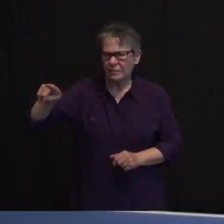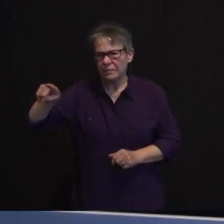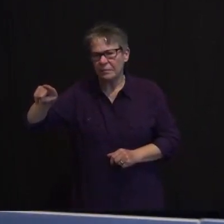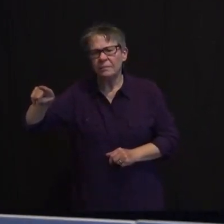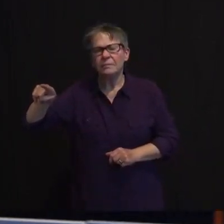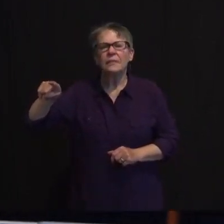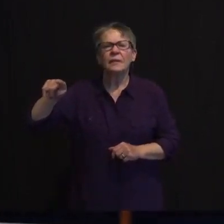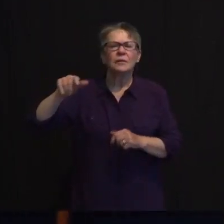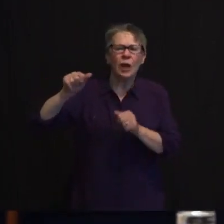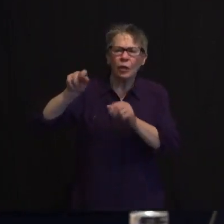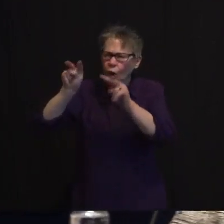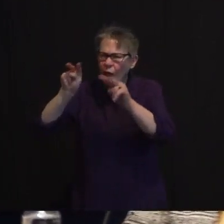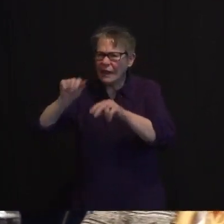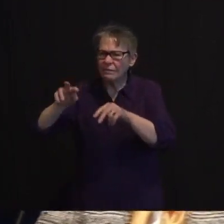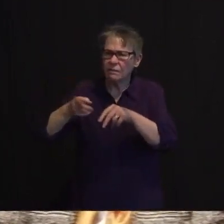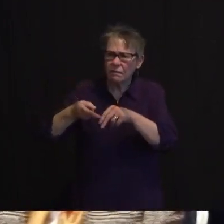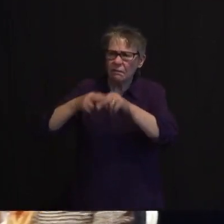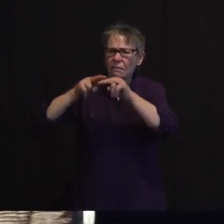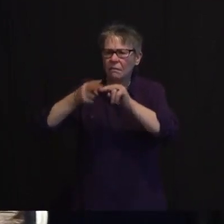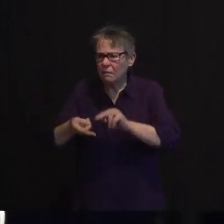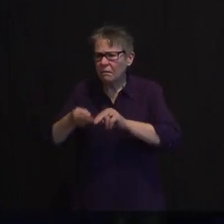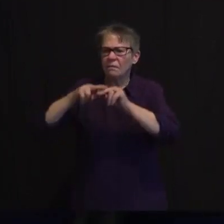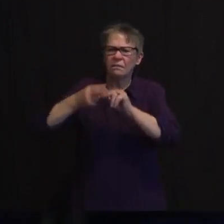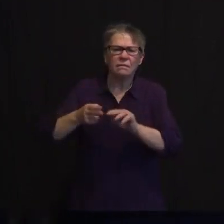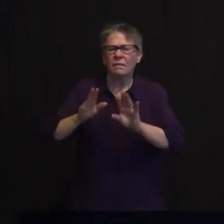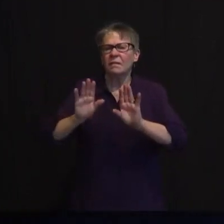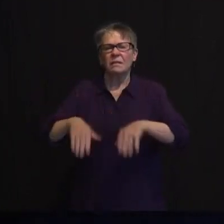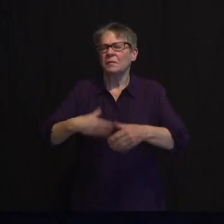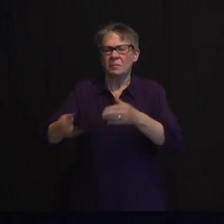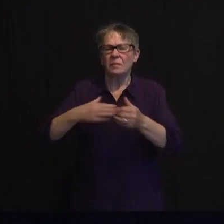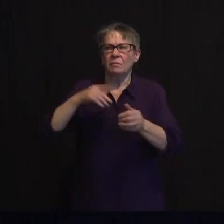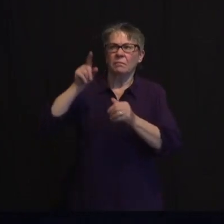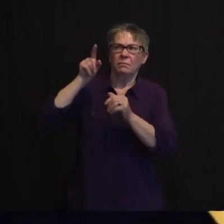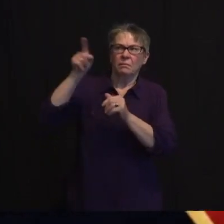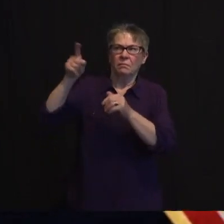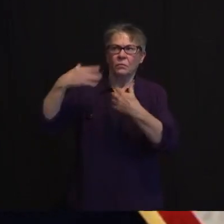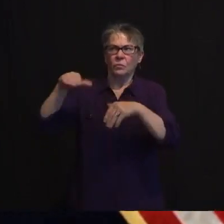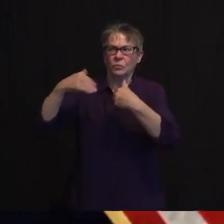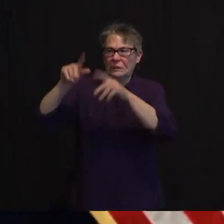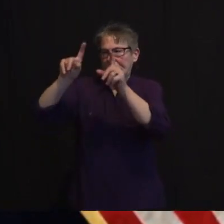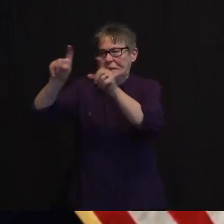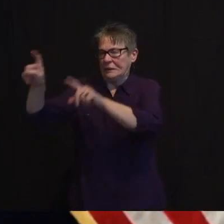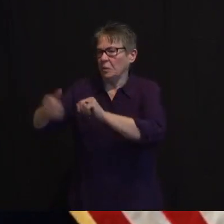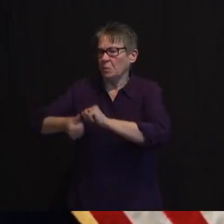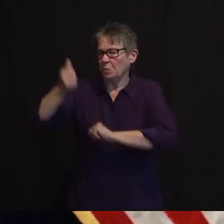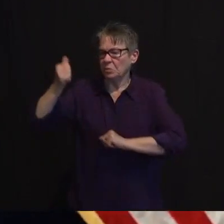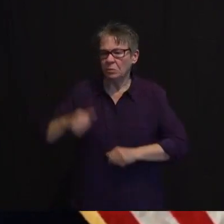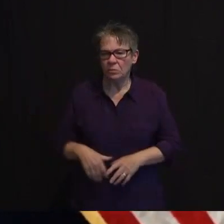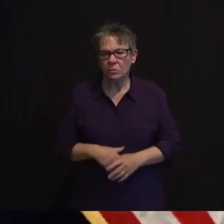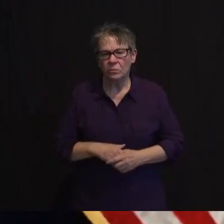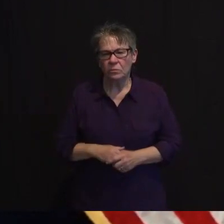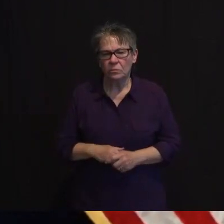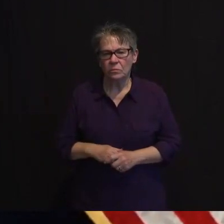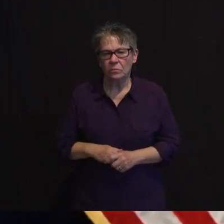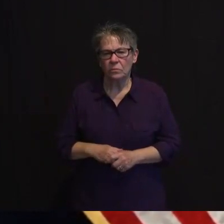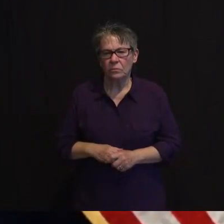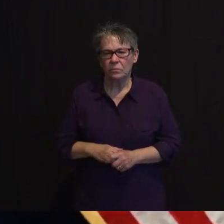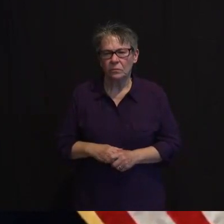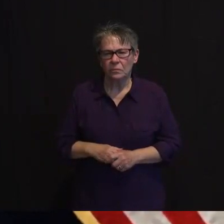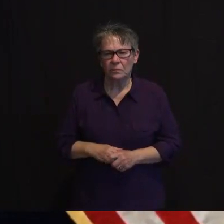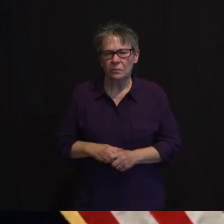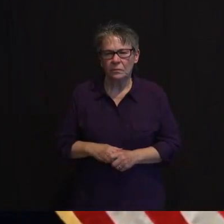I'm going to ask Pat to clean up on compliance, PP, anything else. And Brendan, when we do start, we're going to start with Elise